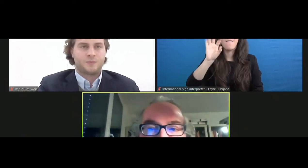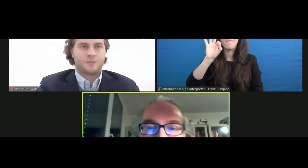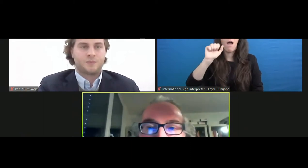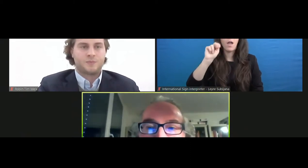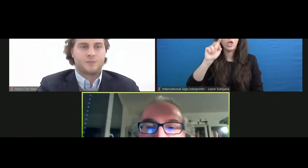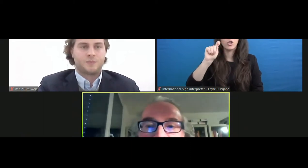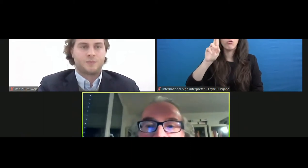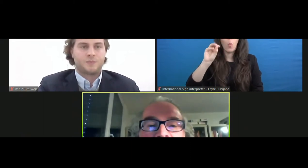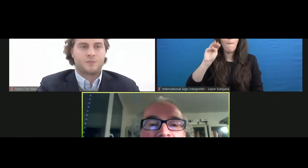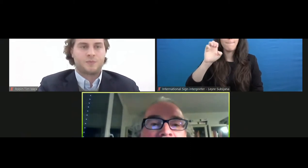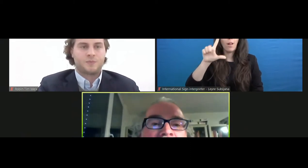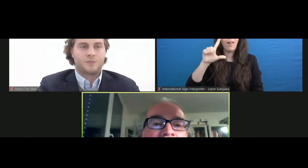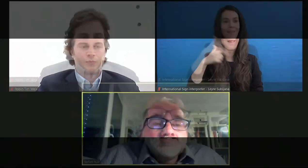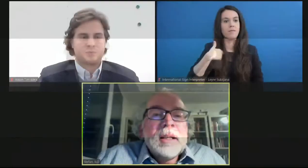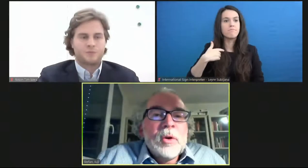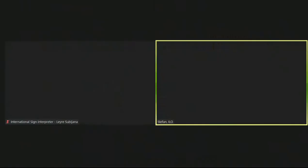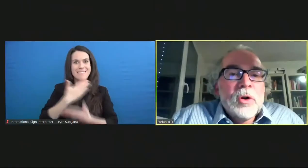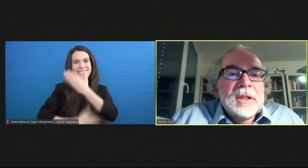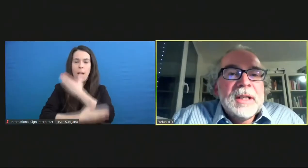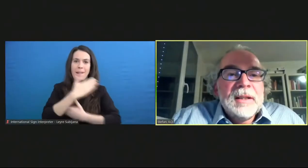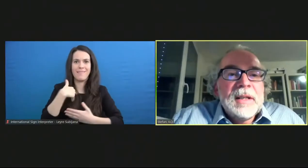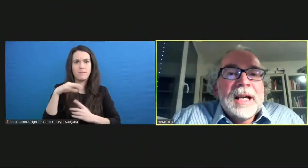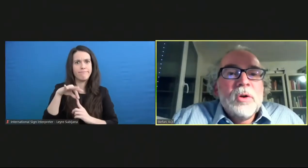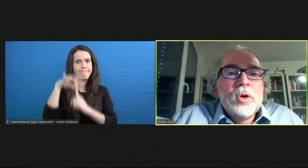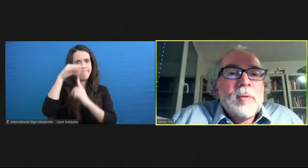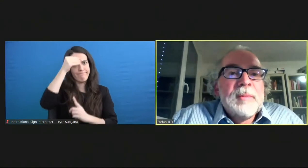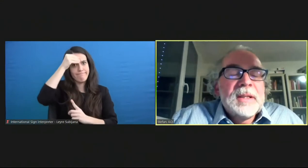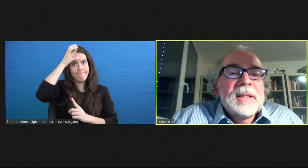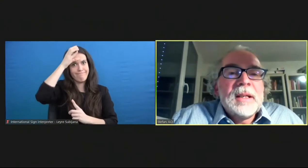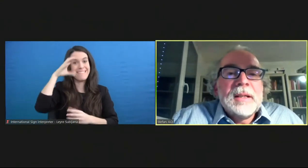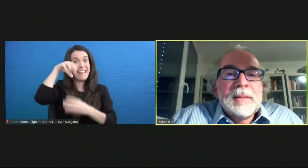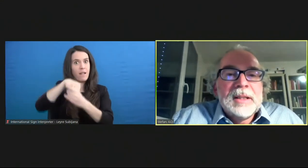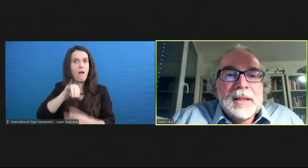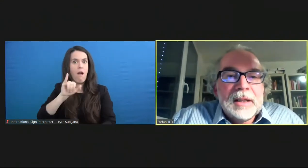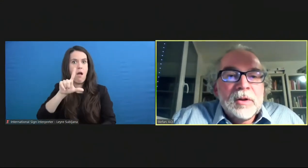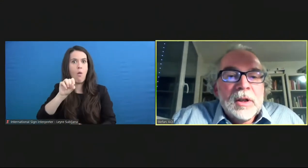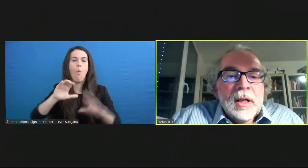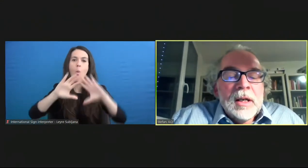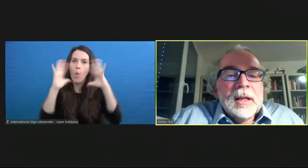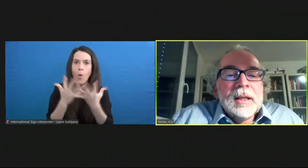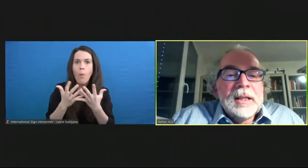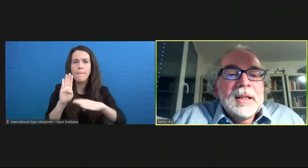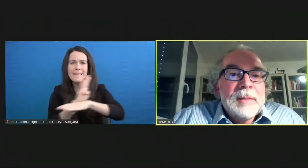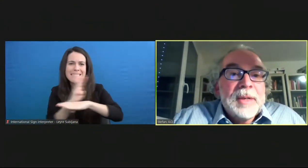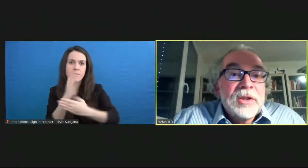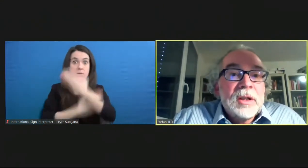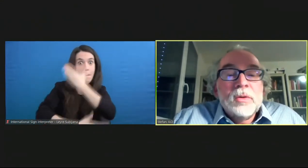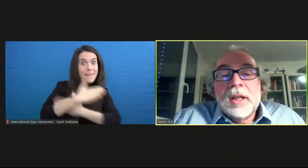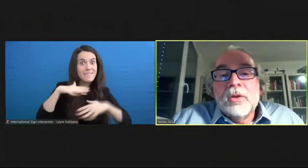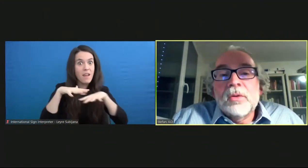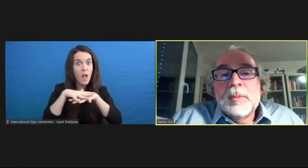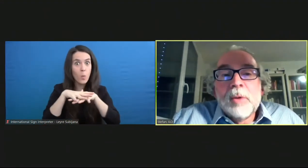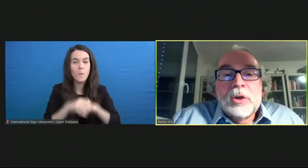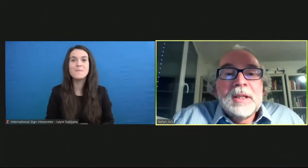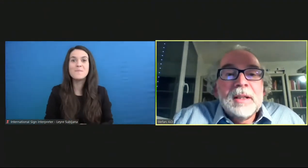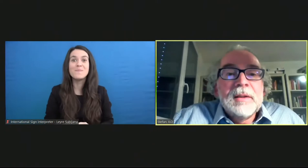in the International Labour Organization, and I'm also coordinating the ILO Global Business and Disability Network. And it's a great pleasure today to